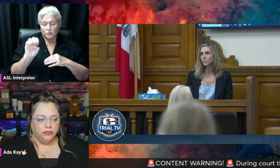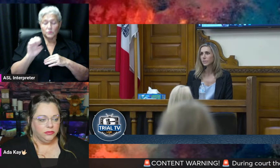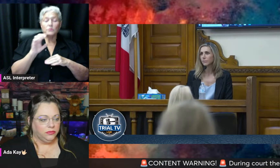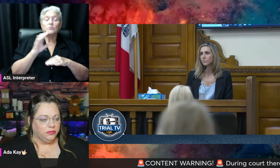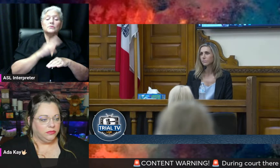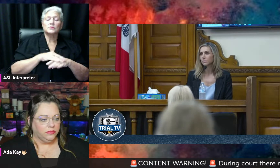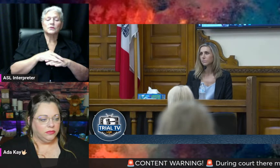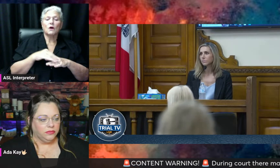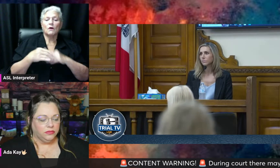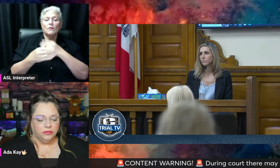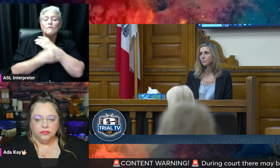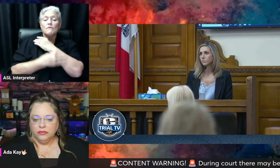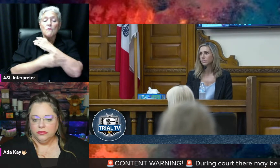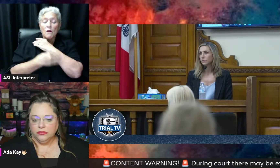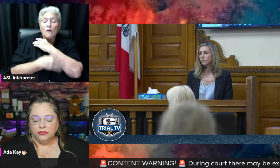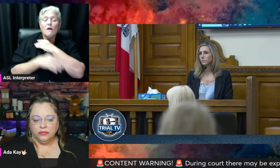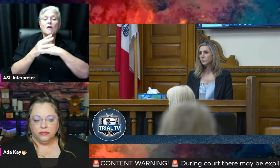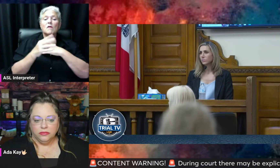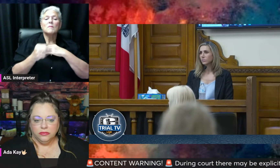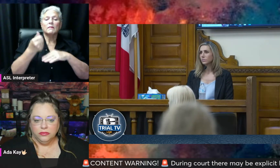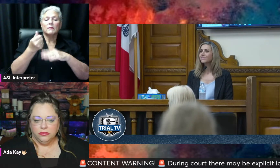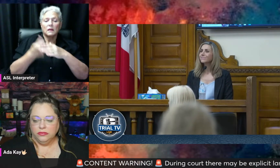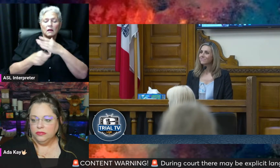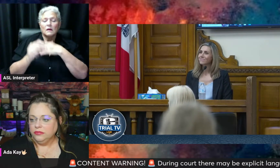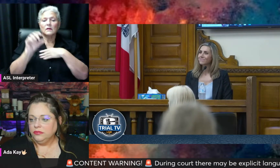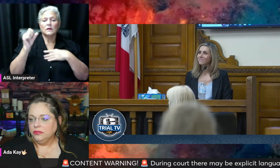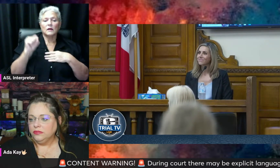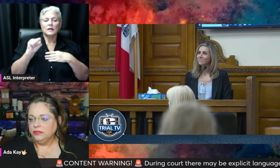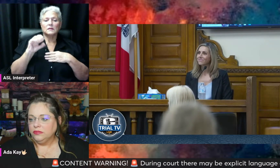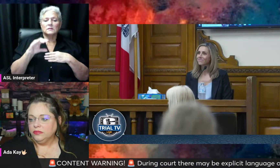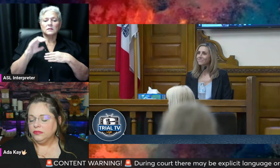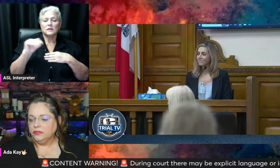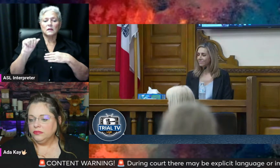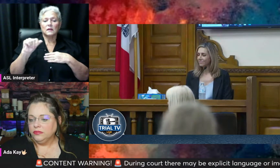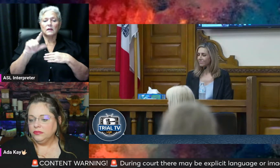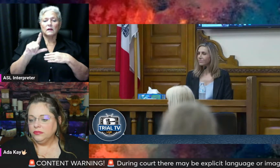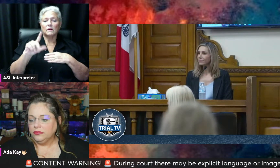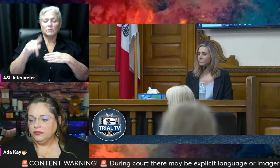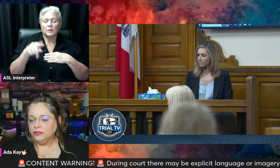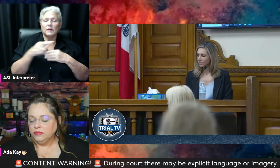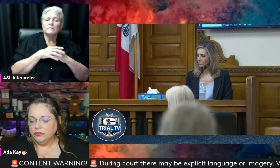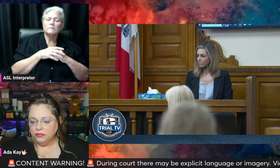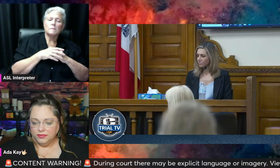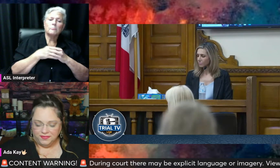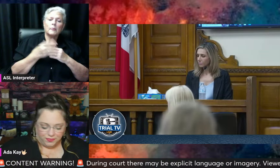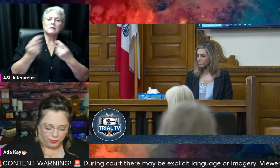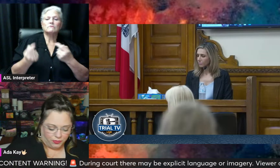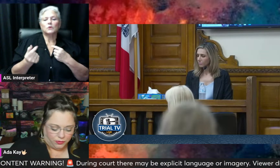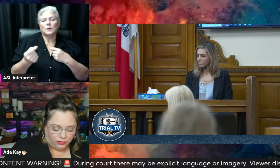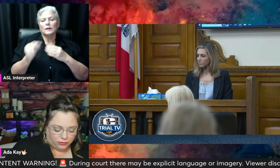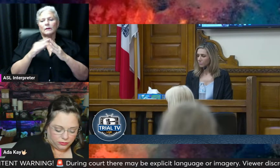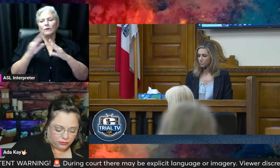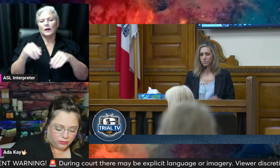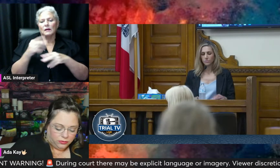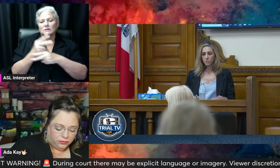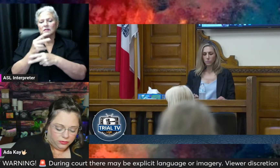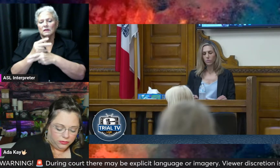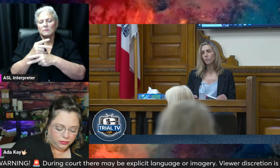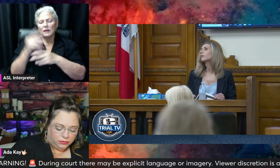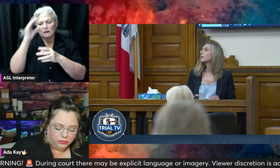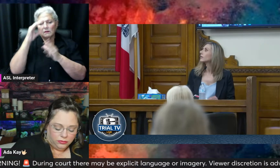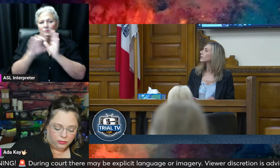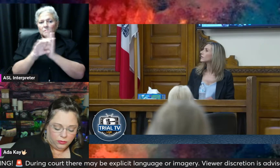my autopsy. All right, just for a little housekeeping, I think I glossed over this, but the photo number